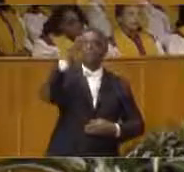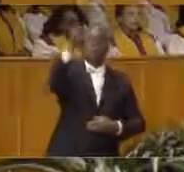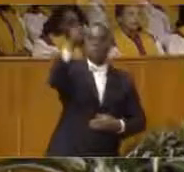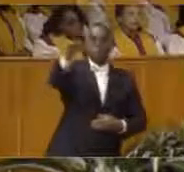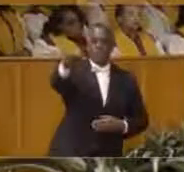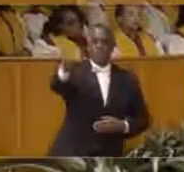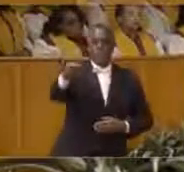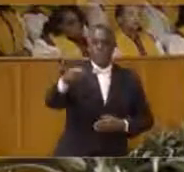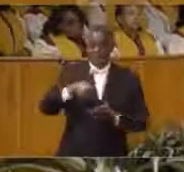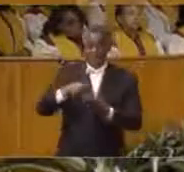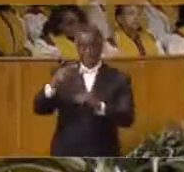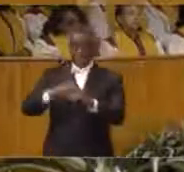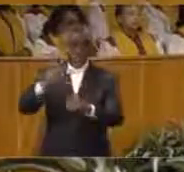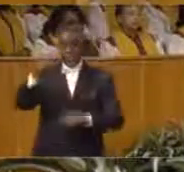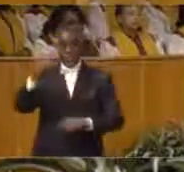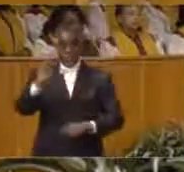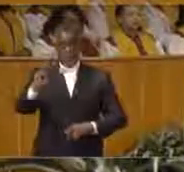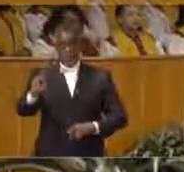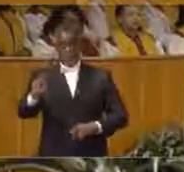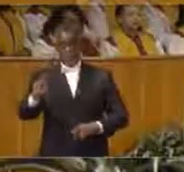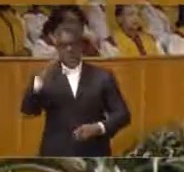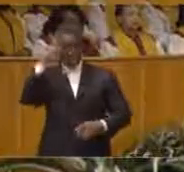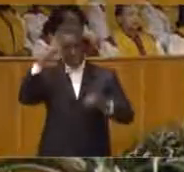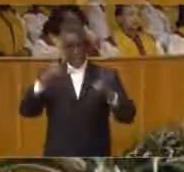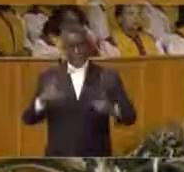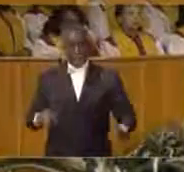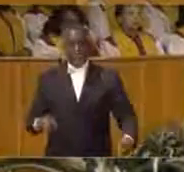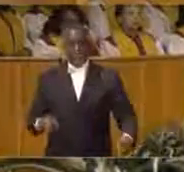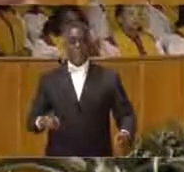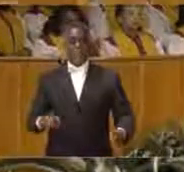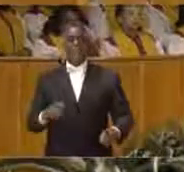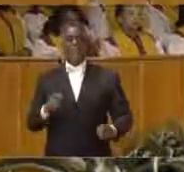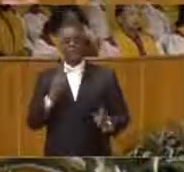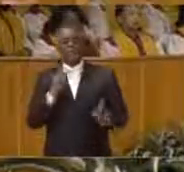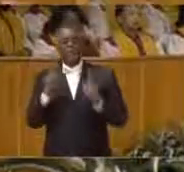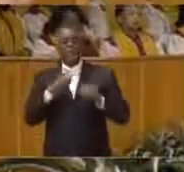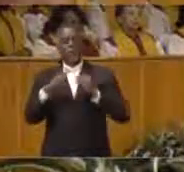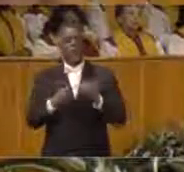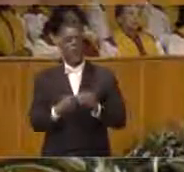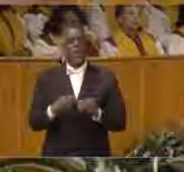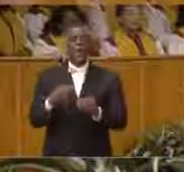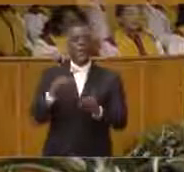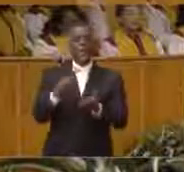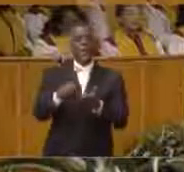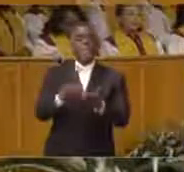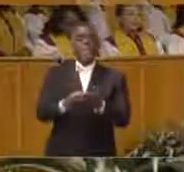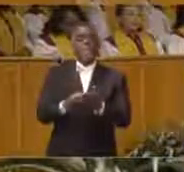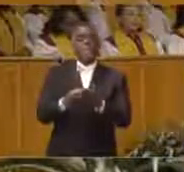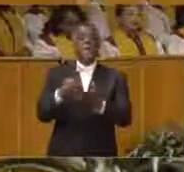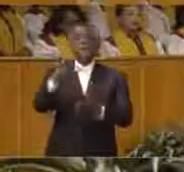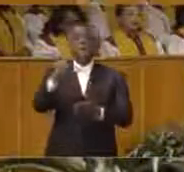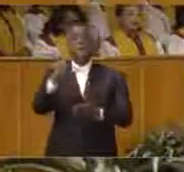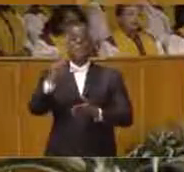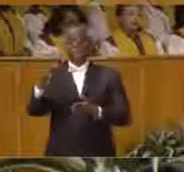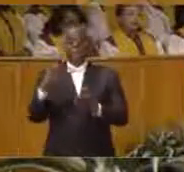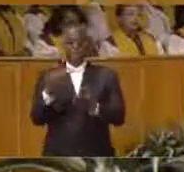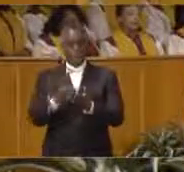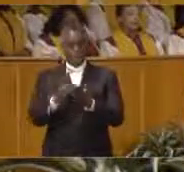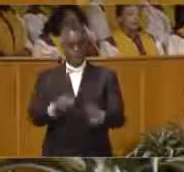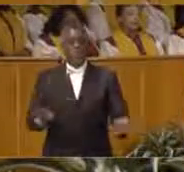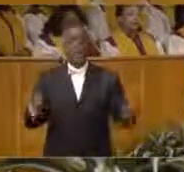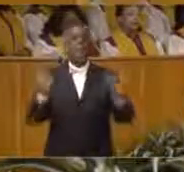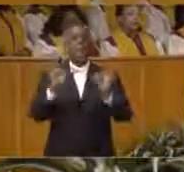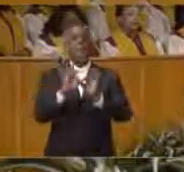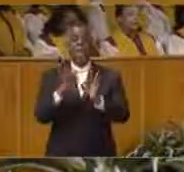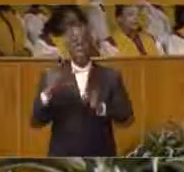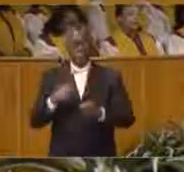this month of January, I've decided by the guiding of the Holy Spirit to talk about money matters. Last week, in the sermon for the love of money, we tried